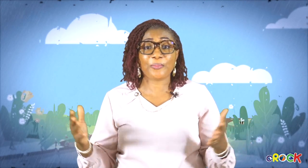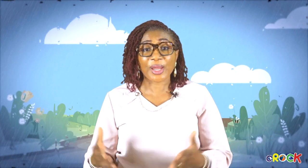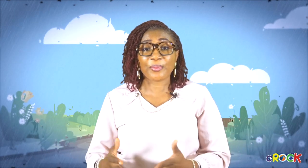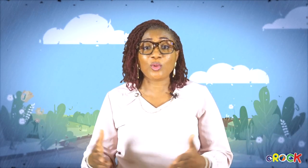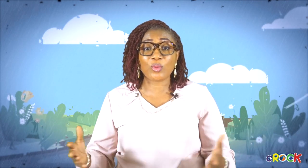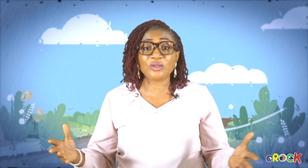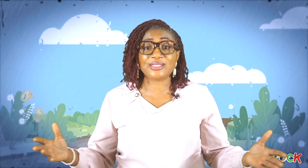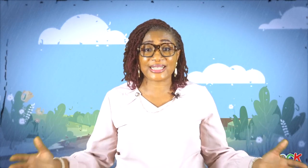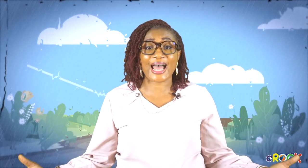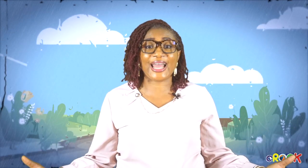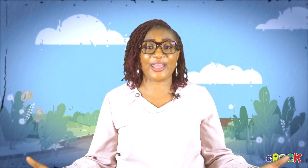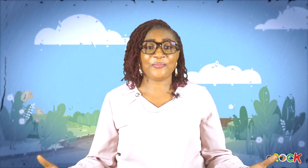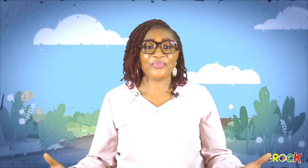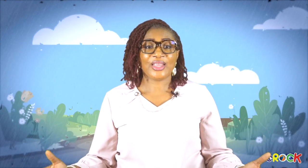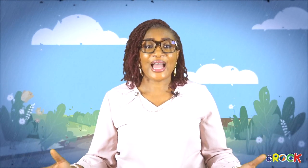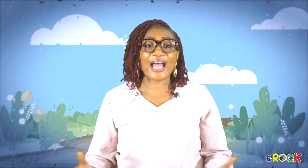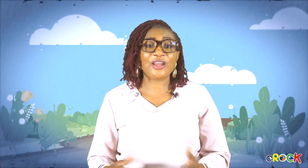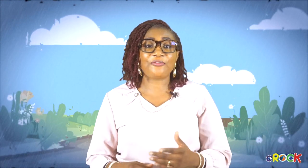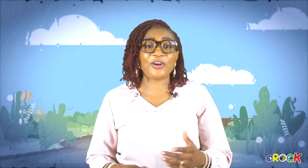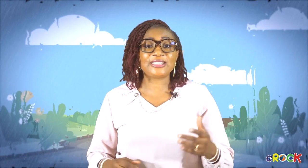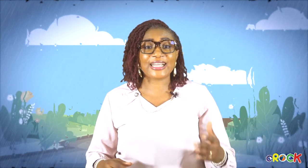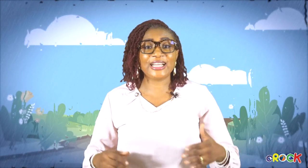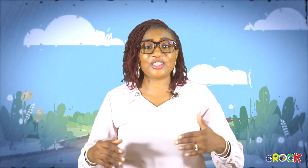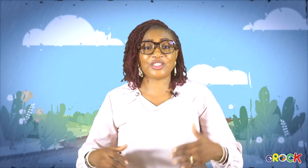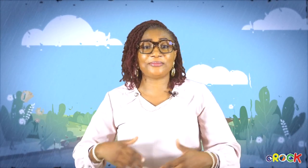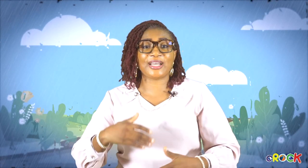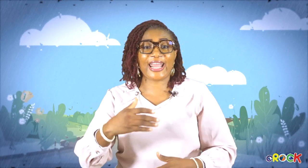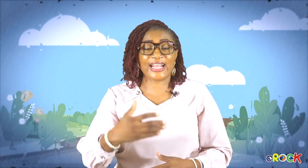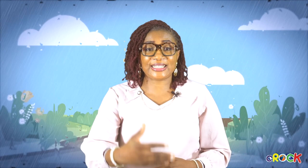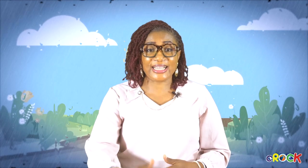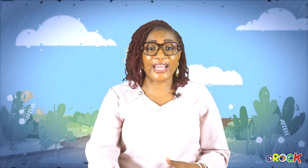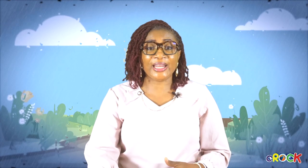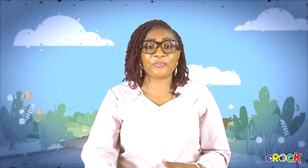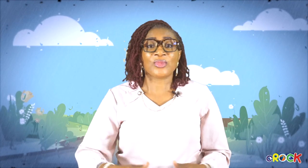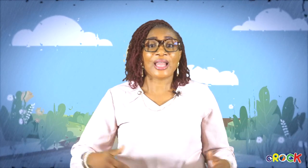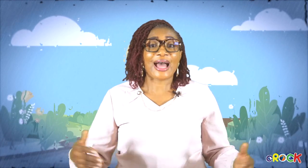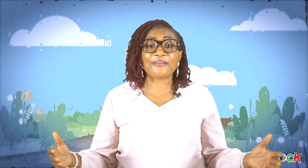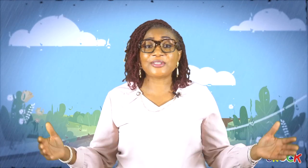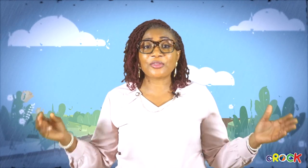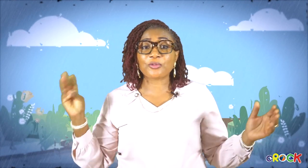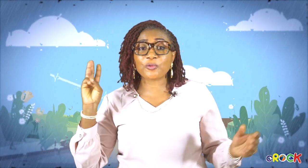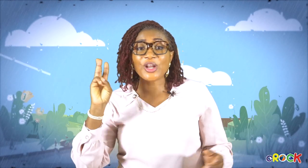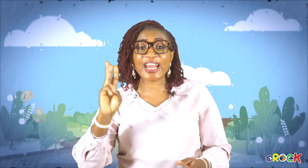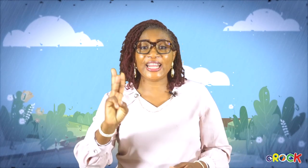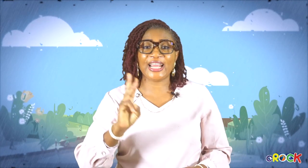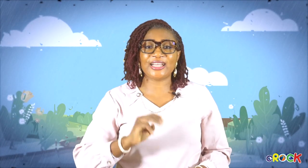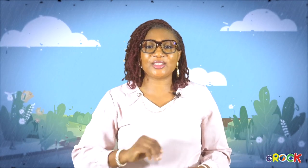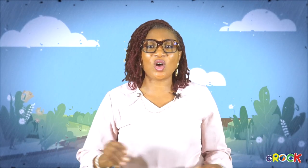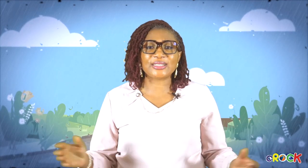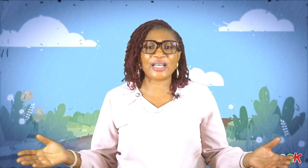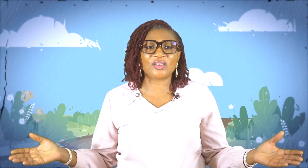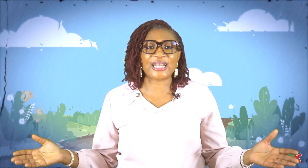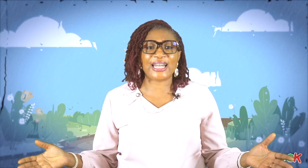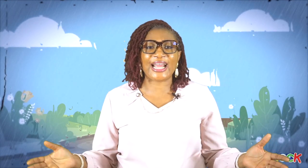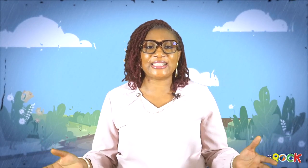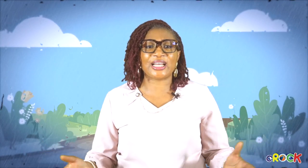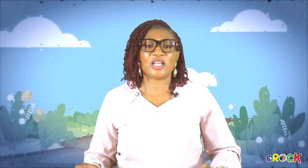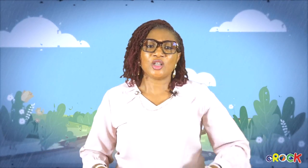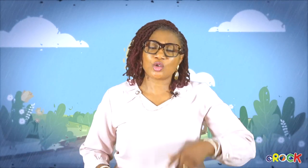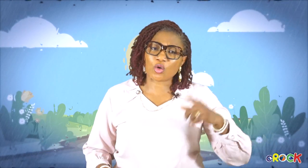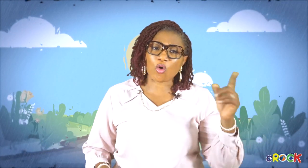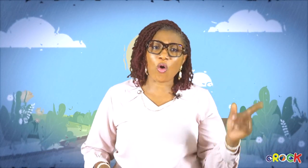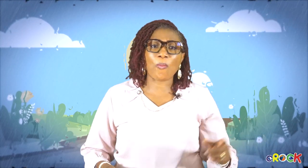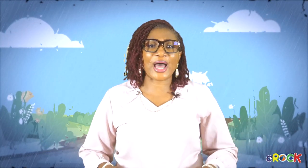eventually people will die. And in 1 Kings chapter 18, after 3 years, God tells